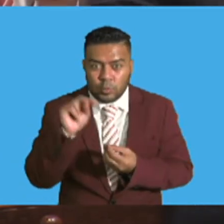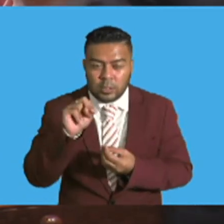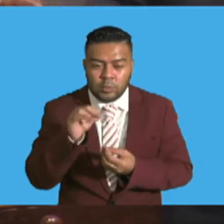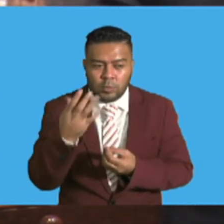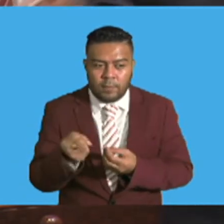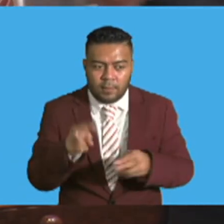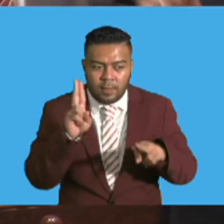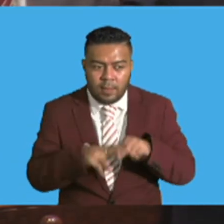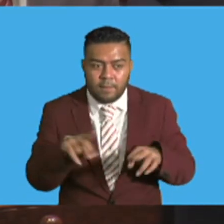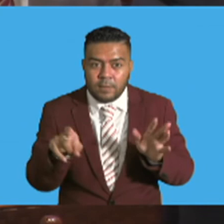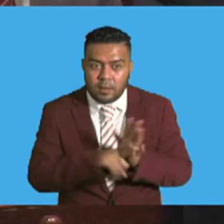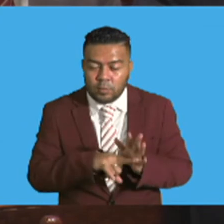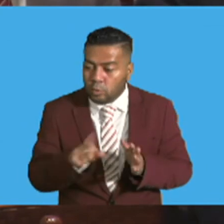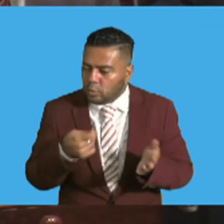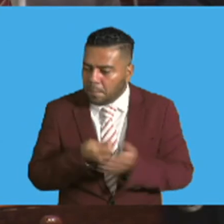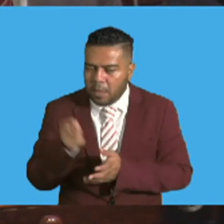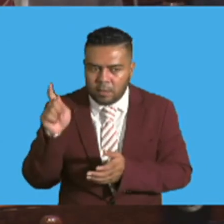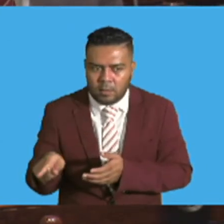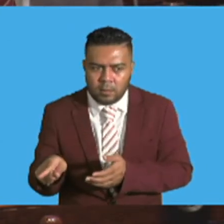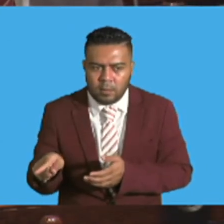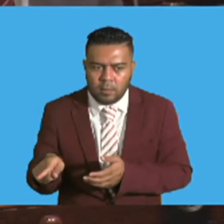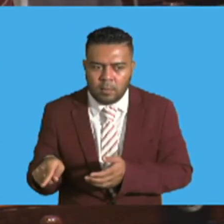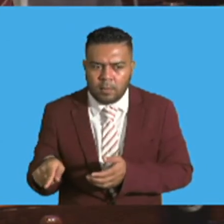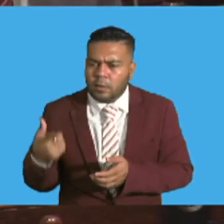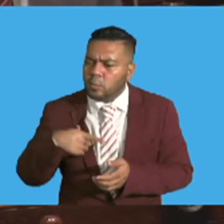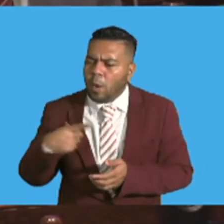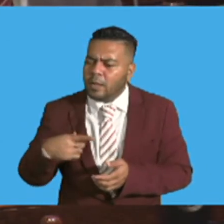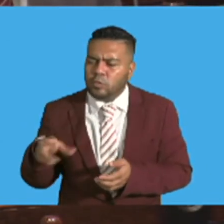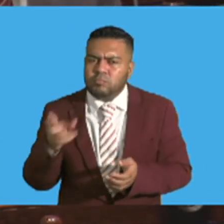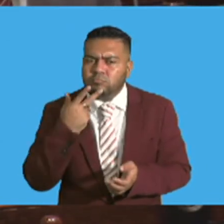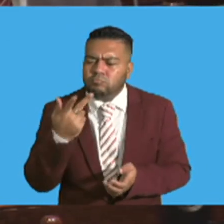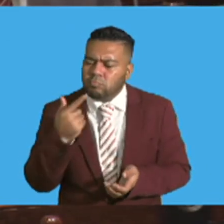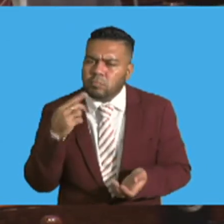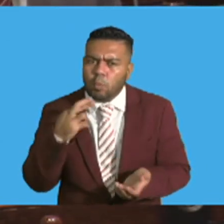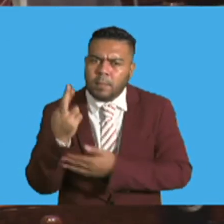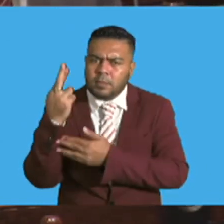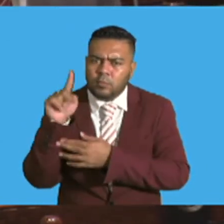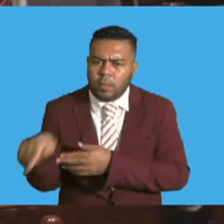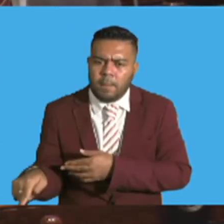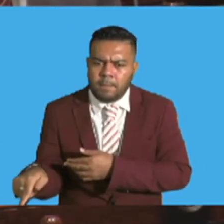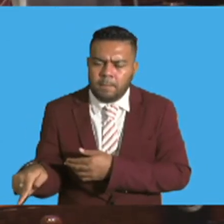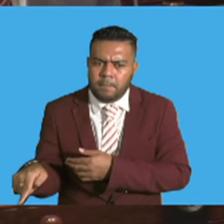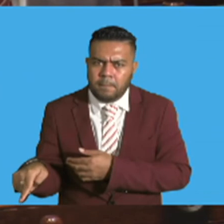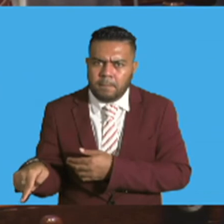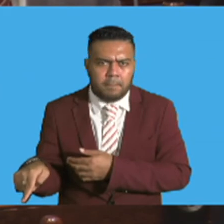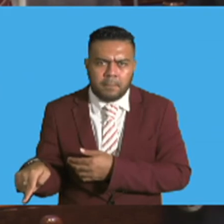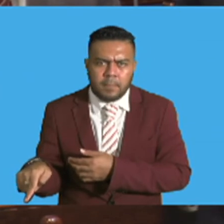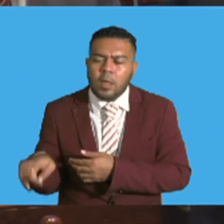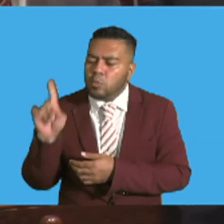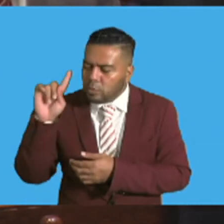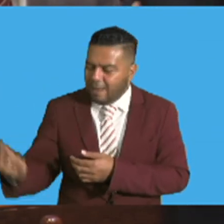actually, FRCS needs to pay the duty on their behalf because why did you make false representations to them? So that's the level